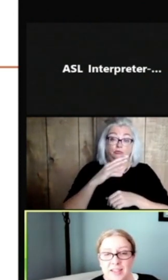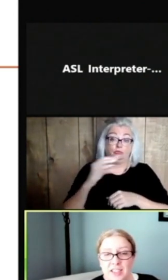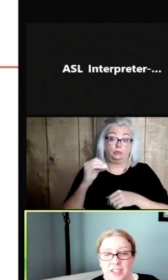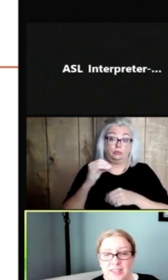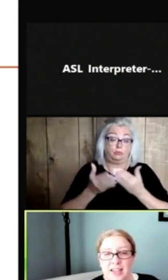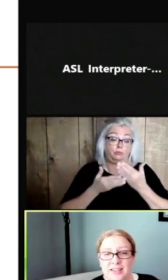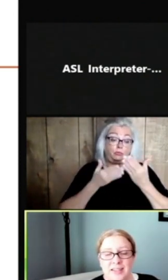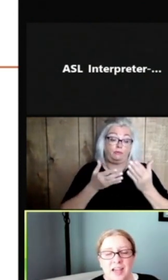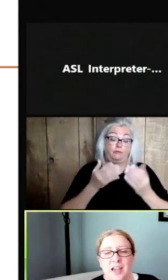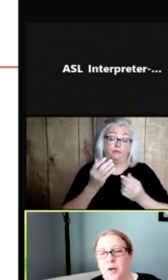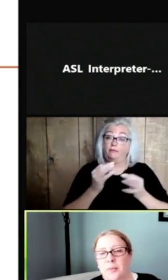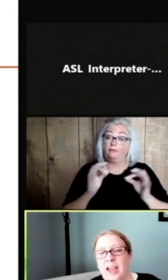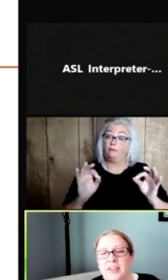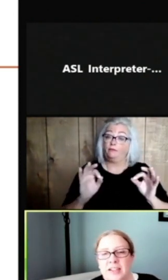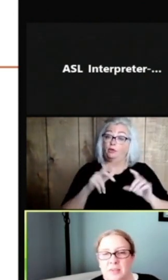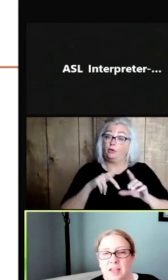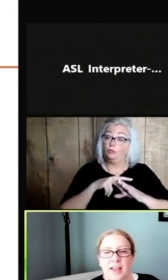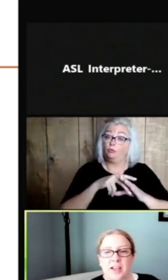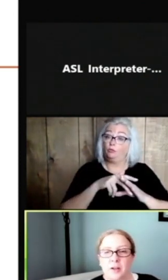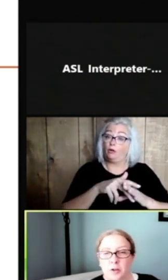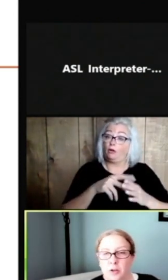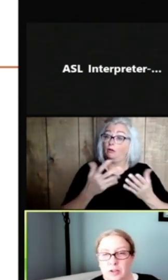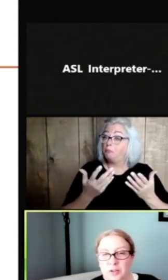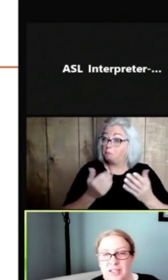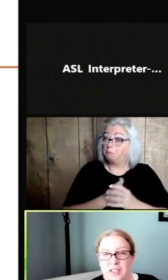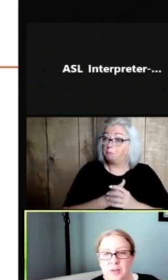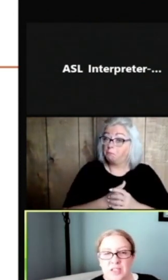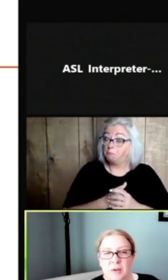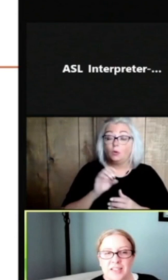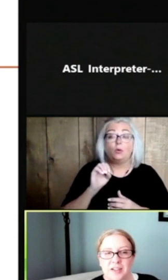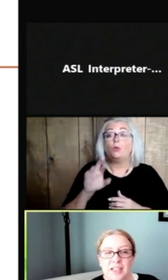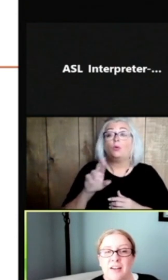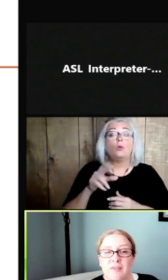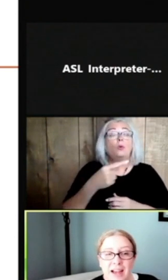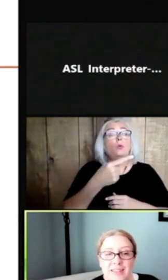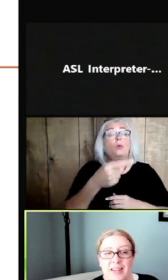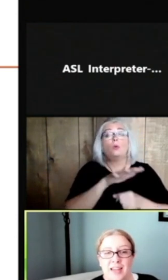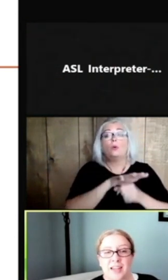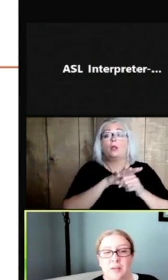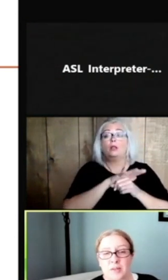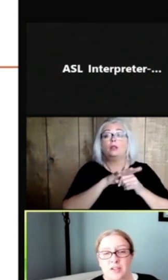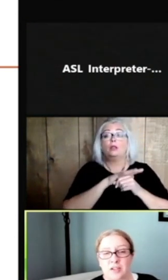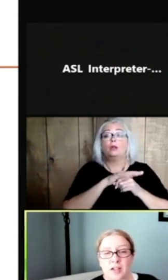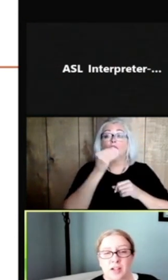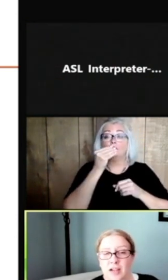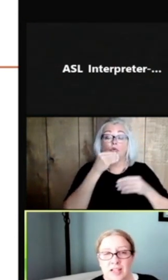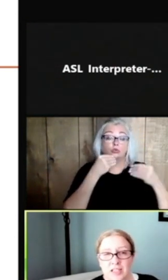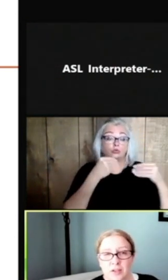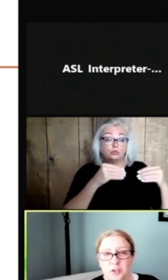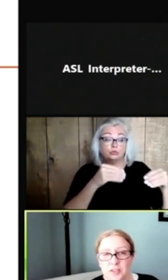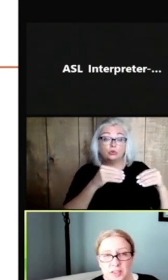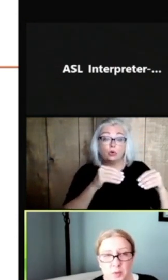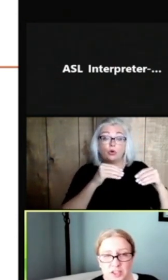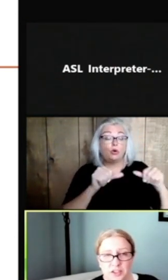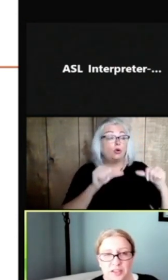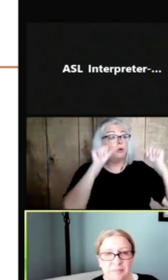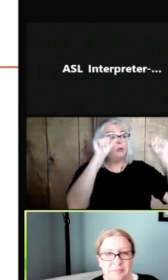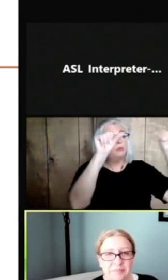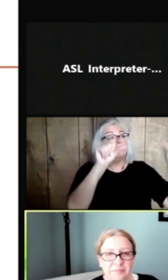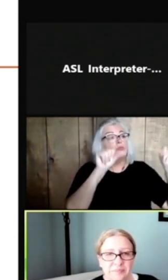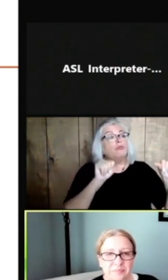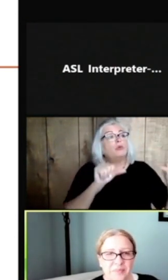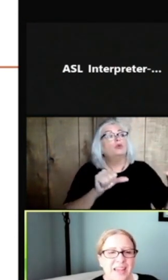rides to vaccination sites, or by having something like a local grocery store sponsor a Get Vaccinated poster contest for school